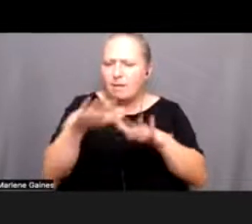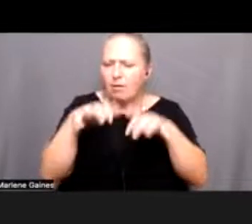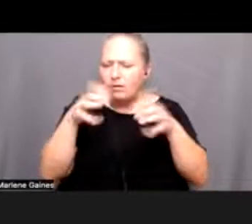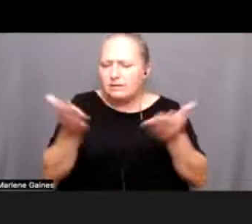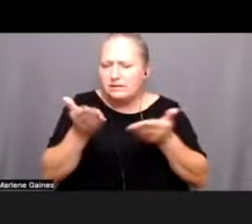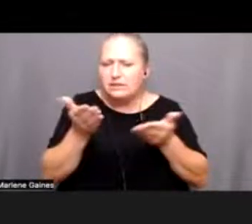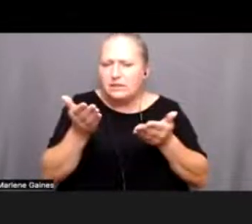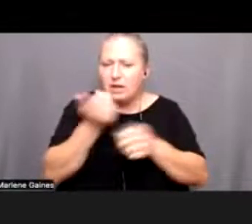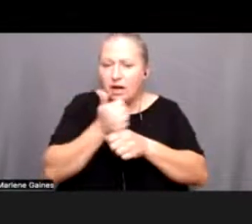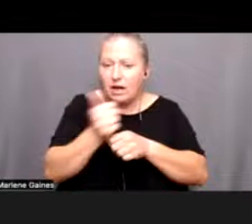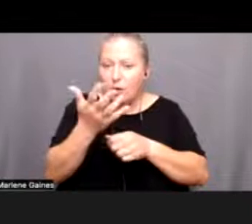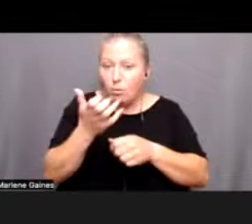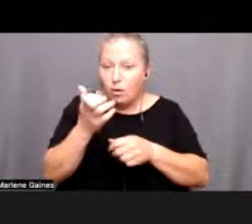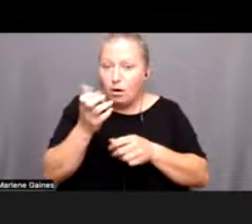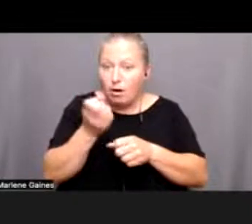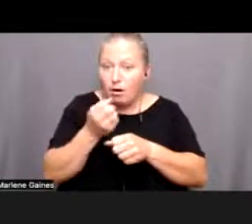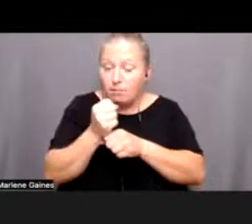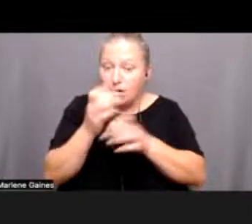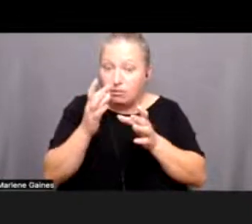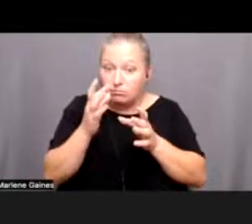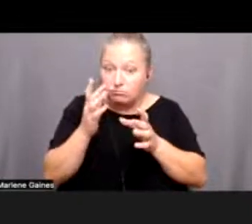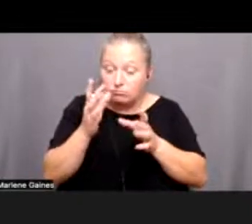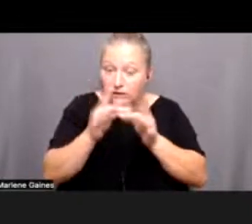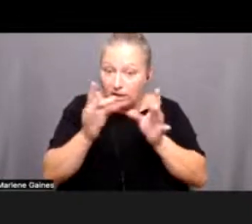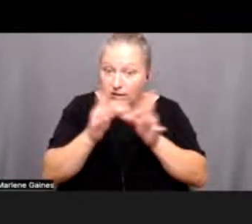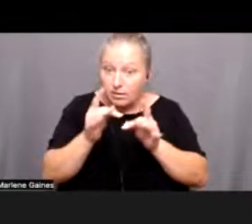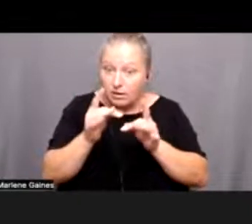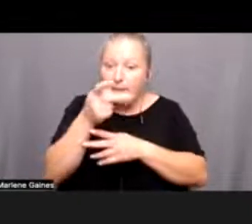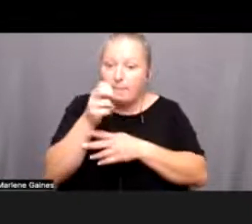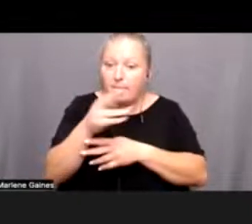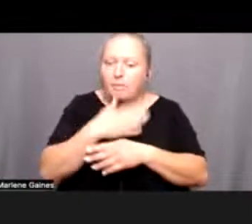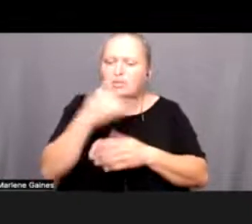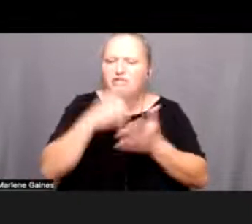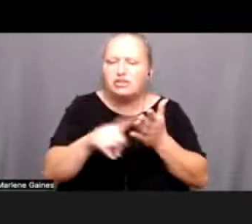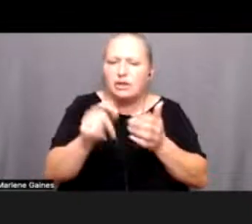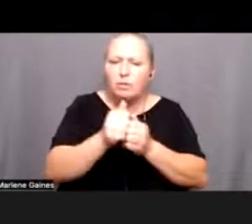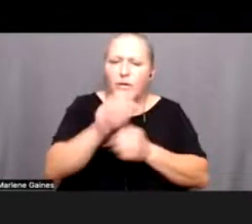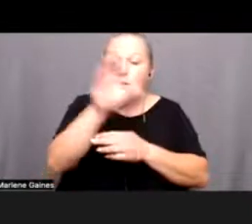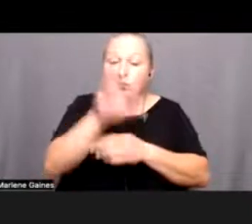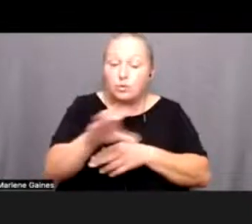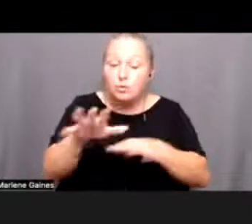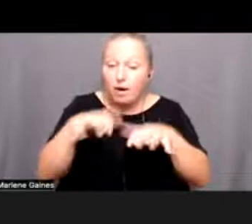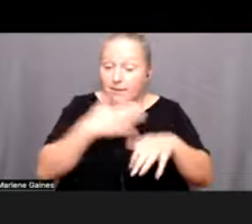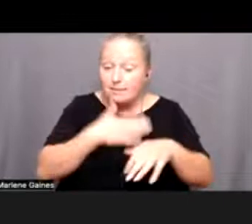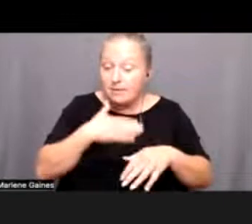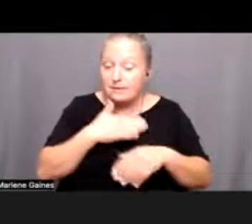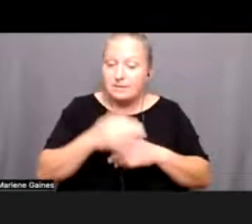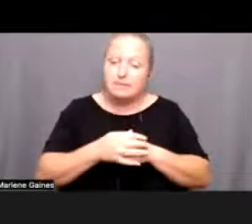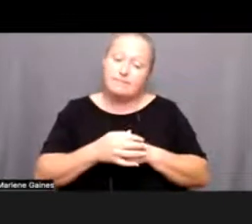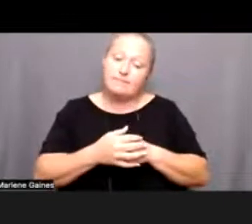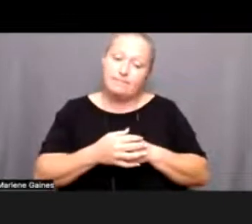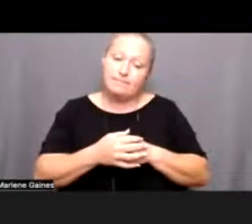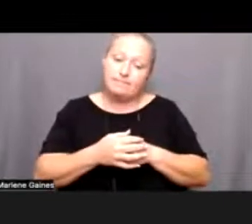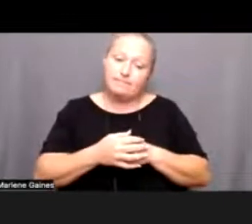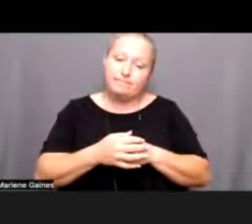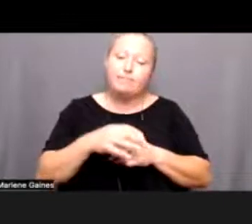if we want to make a public statement, okay. So Peter, would you mind checking with the Zoom audience, please?